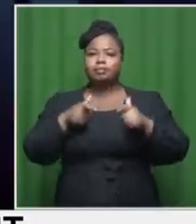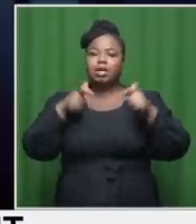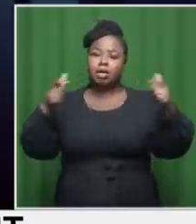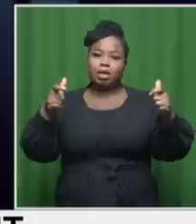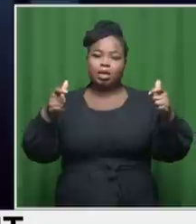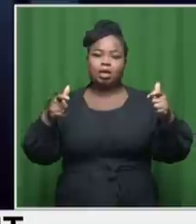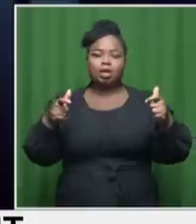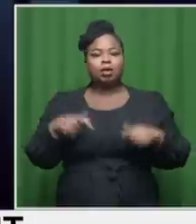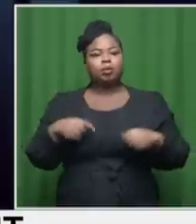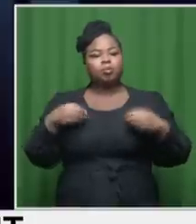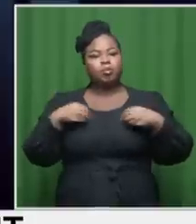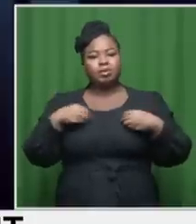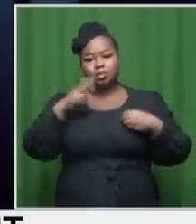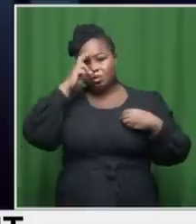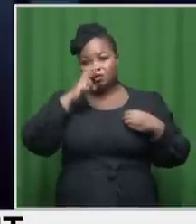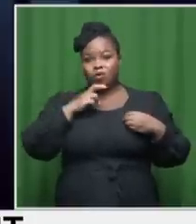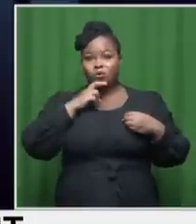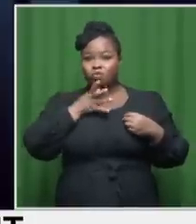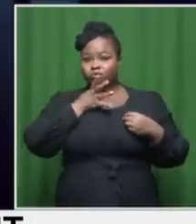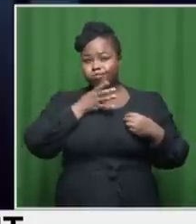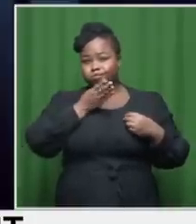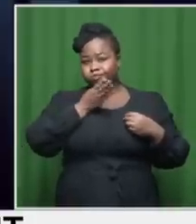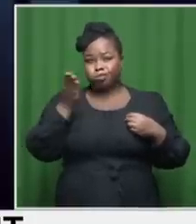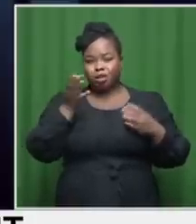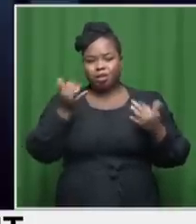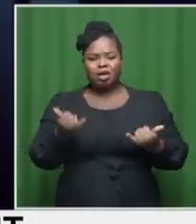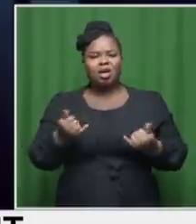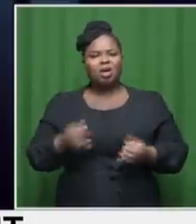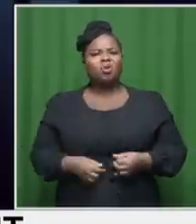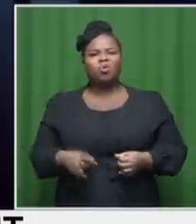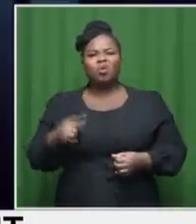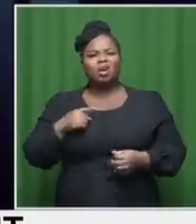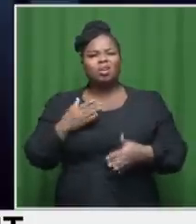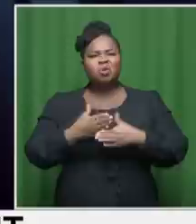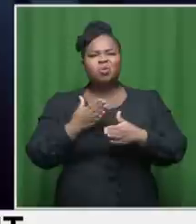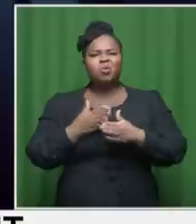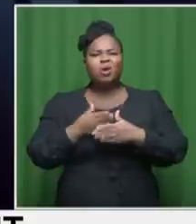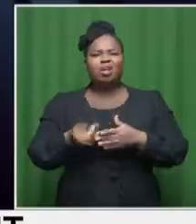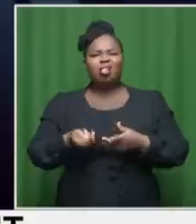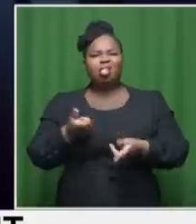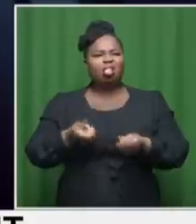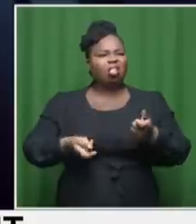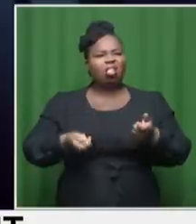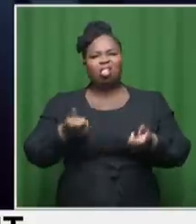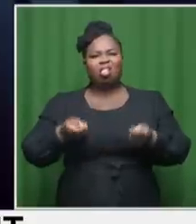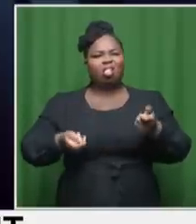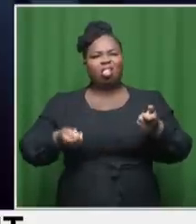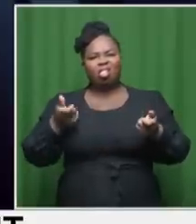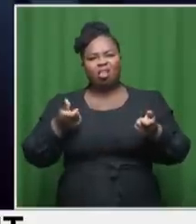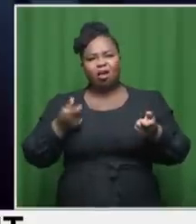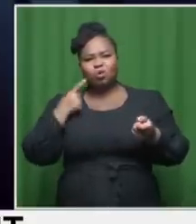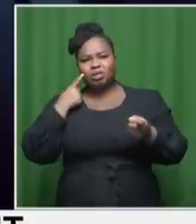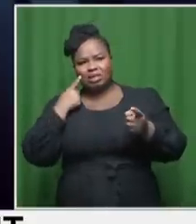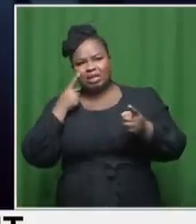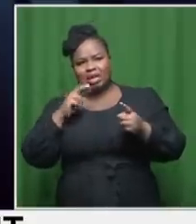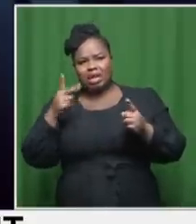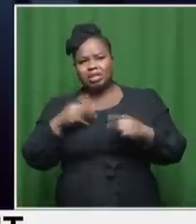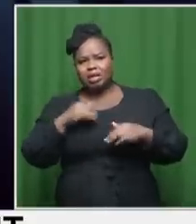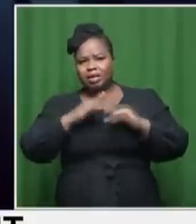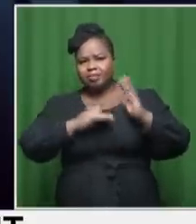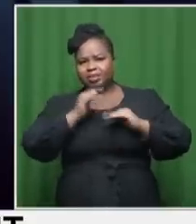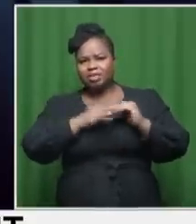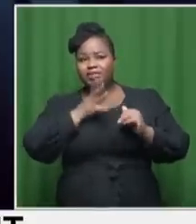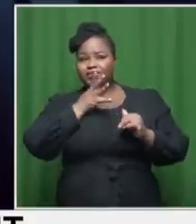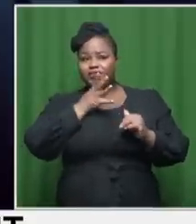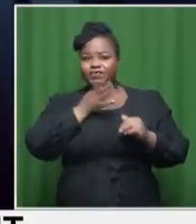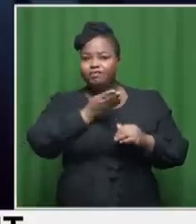an example. With the reduction in the activities that we've had over the years, we've reflected on the property portfolio that we